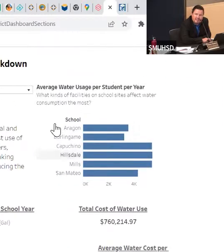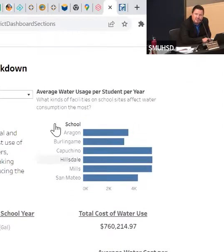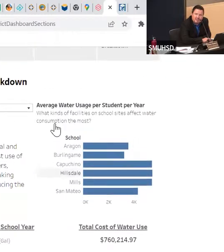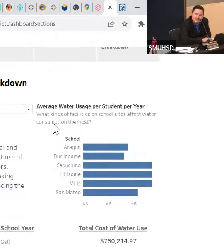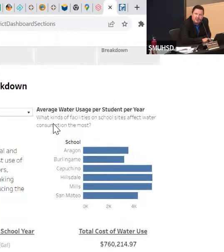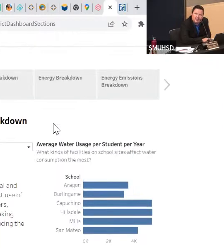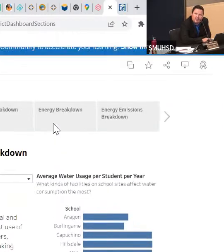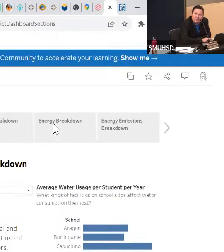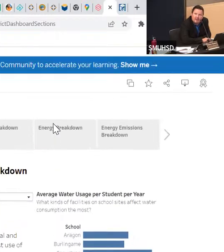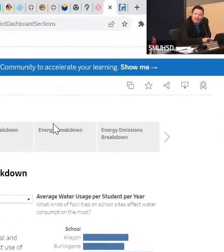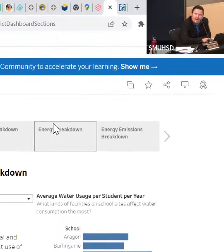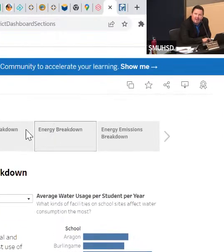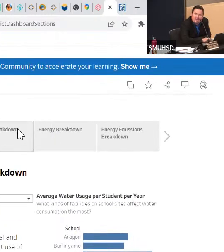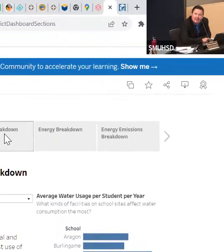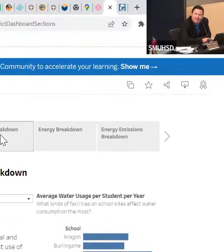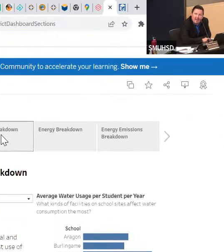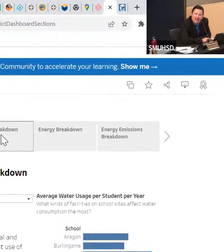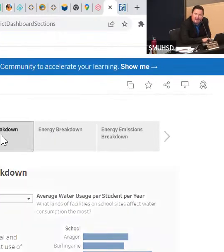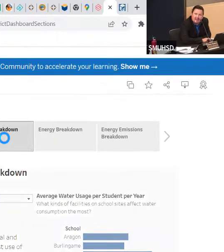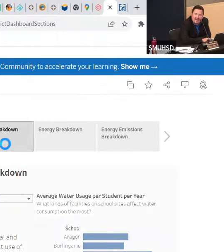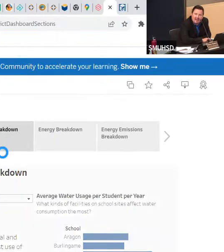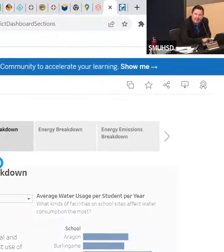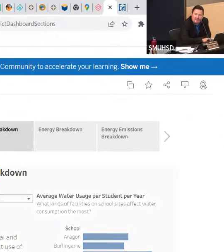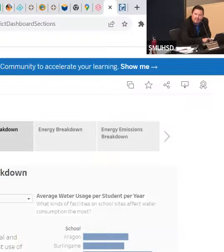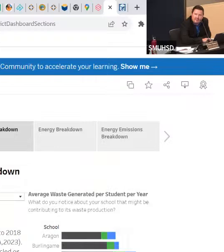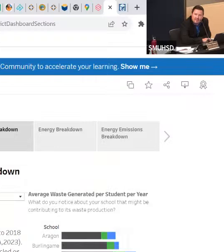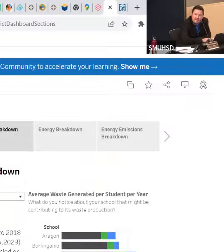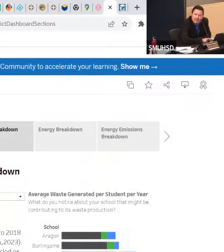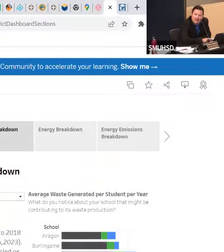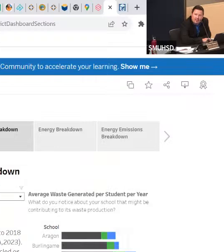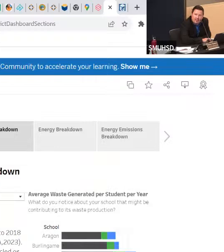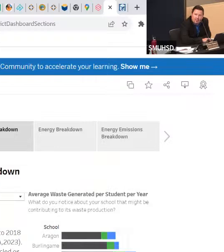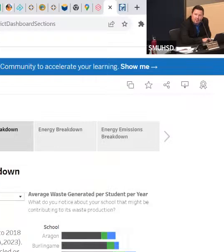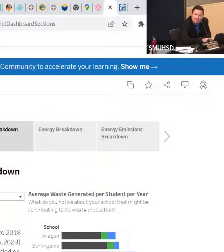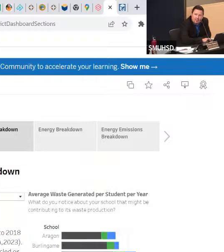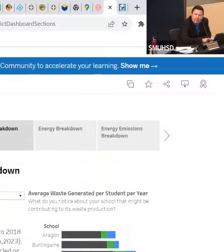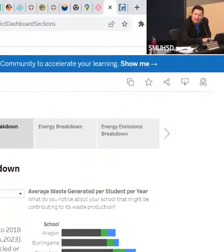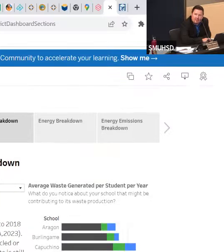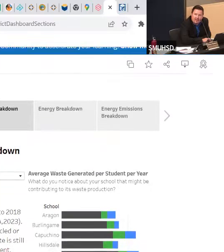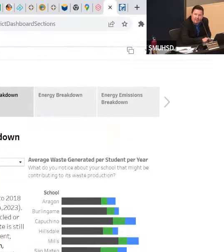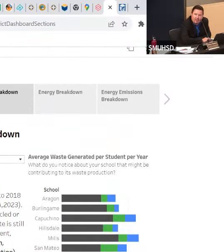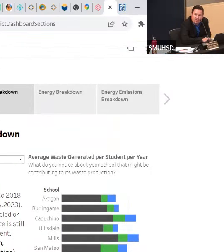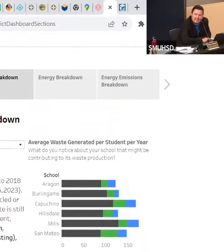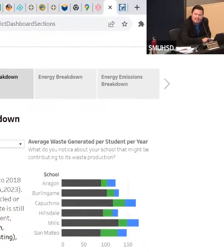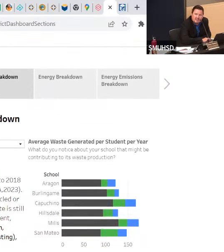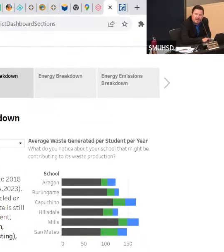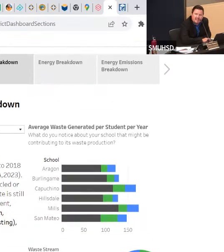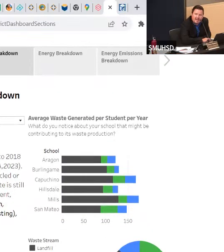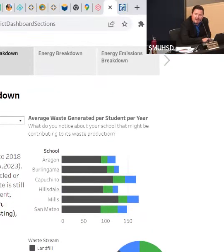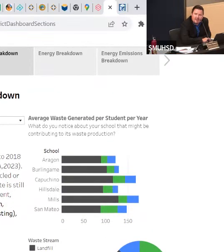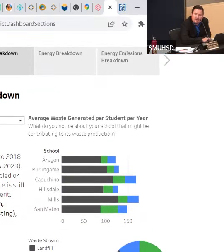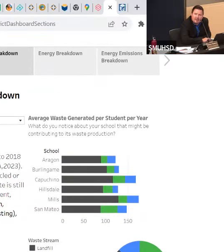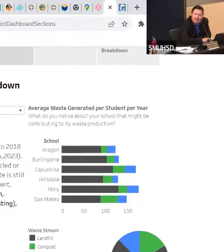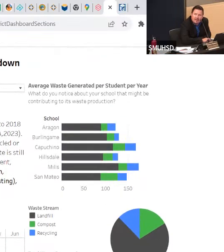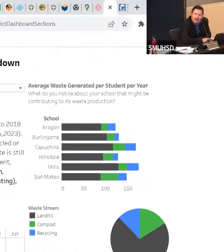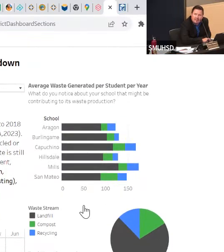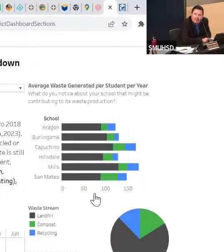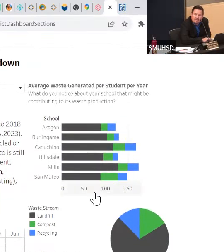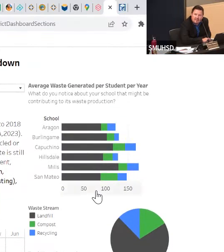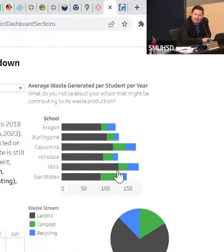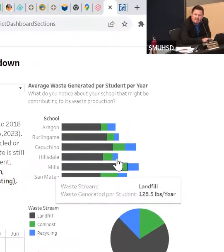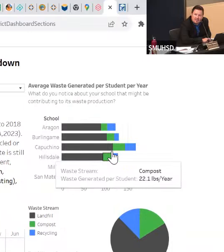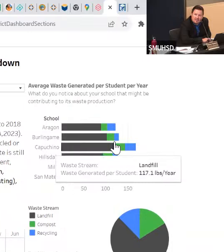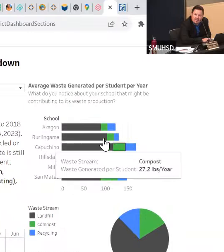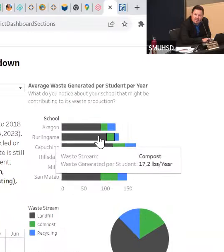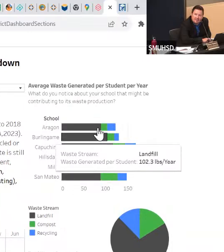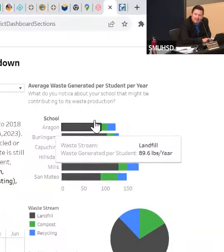Cappuccino impact that. We also have our waste breakdown, similar